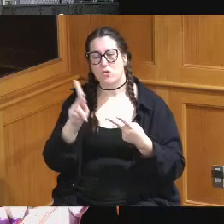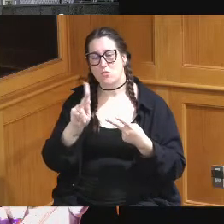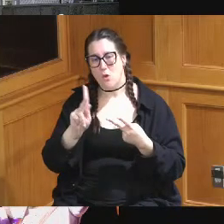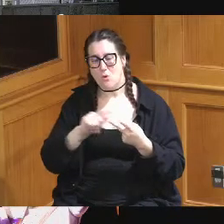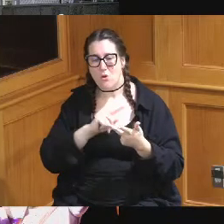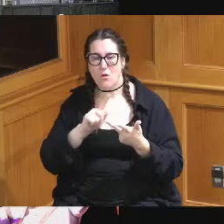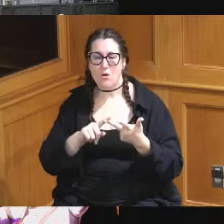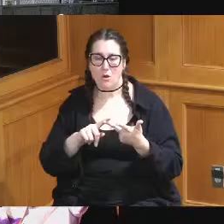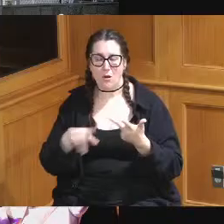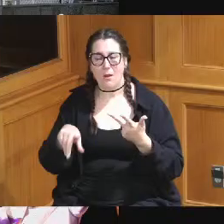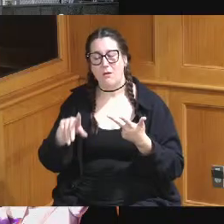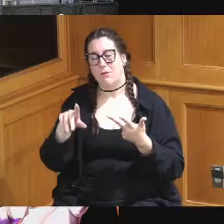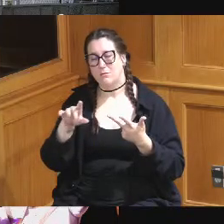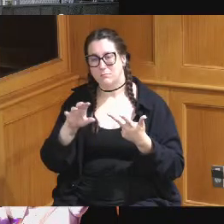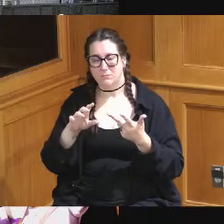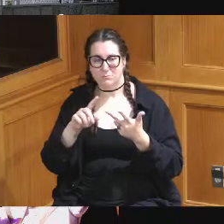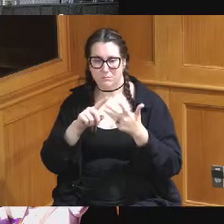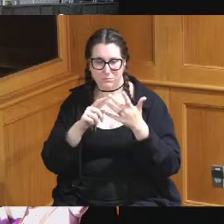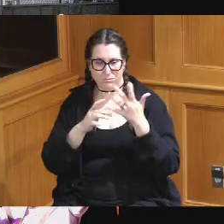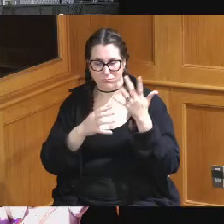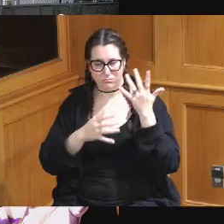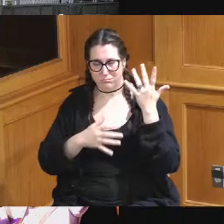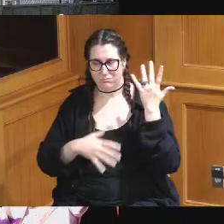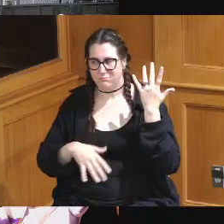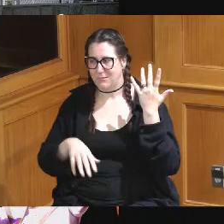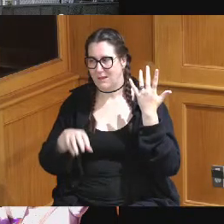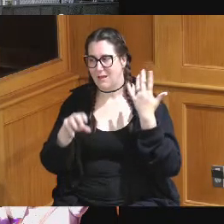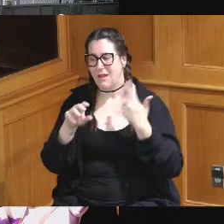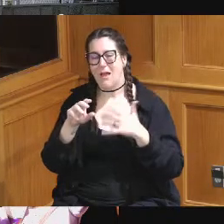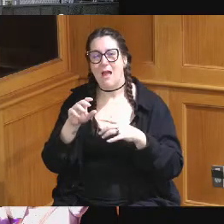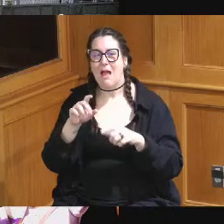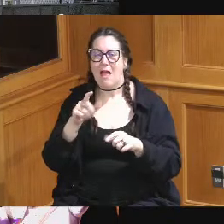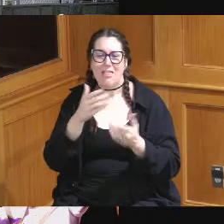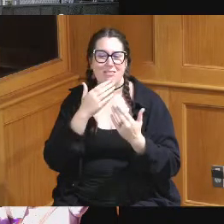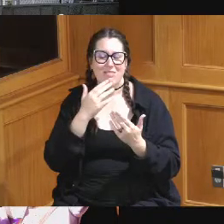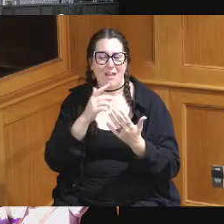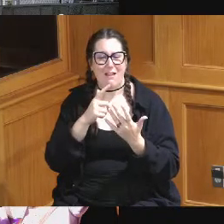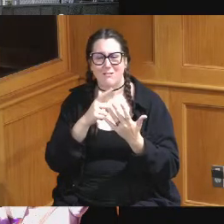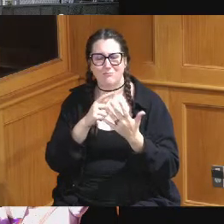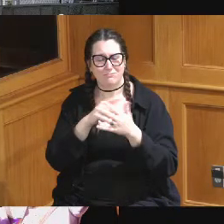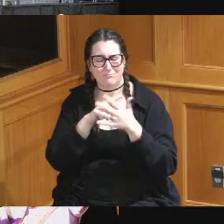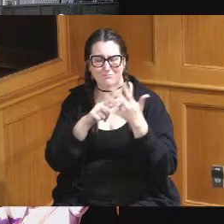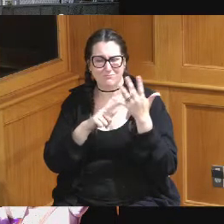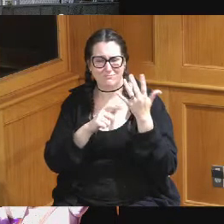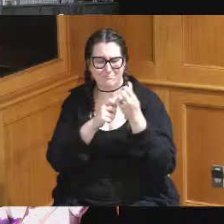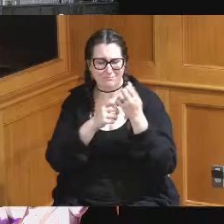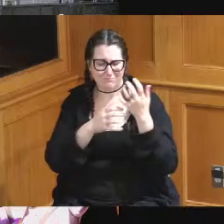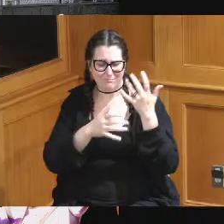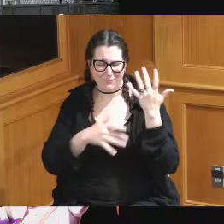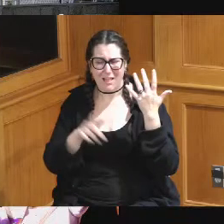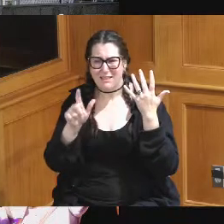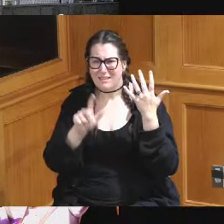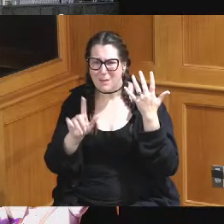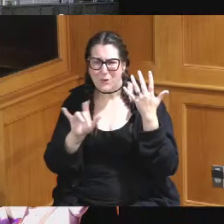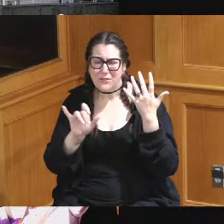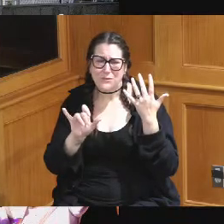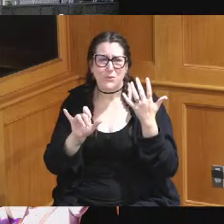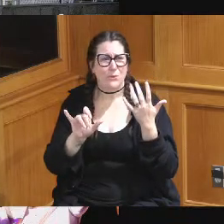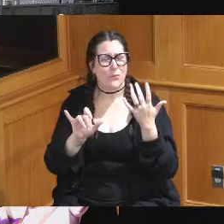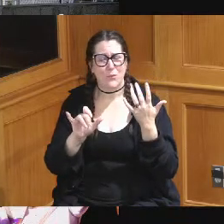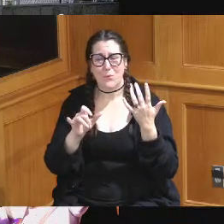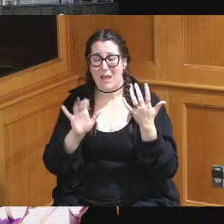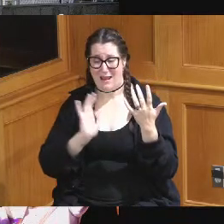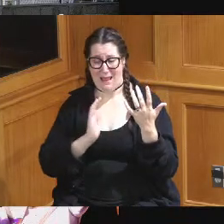Foundation, Mimi, Santangelo, want to thank them, and Ollie Trolley, the library, and we had a